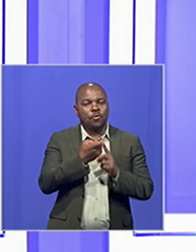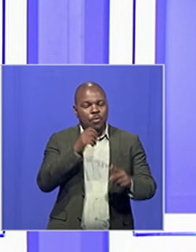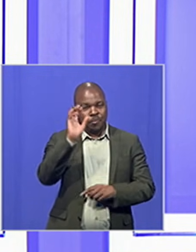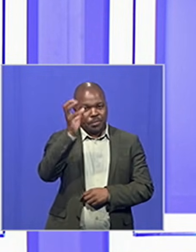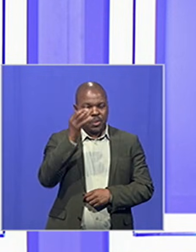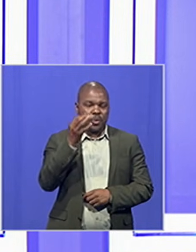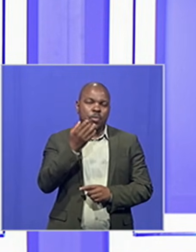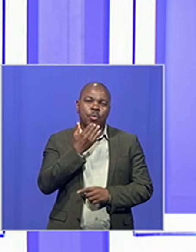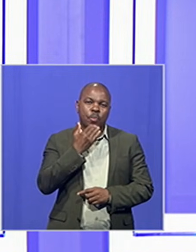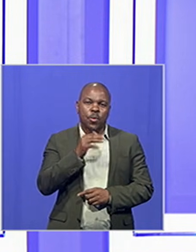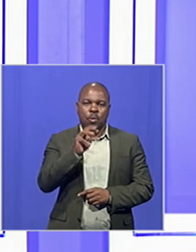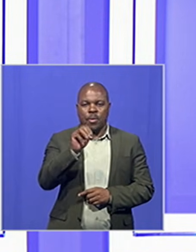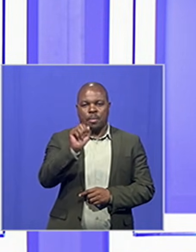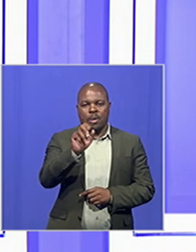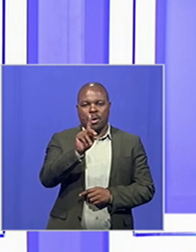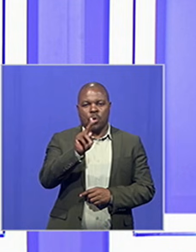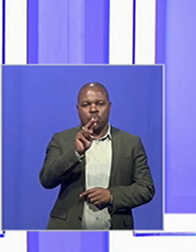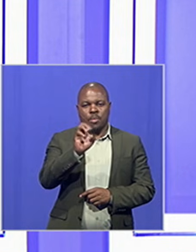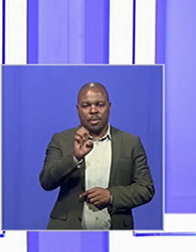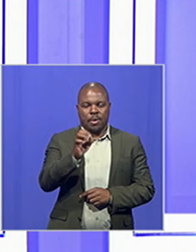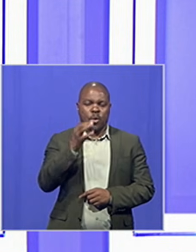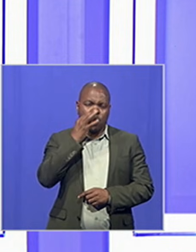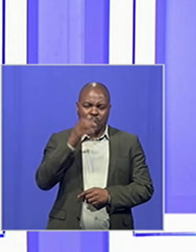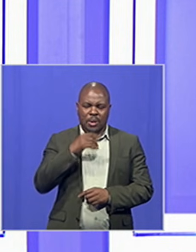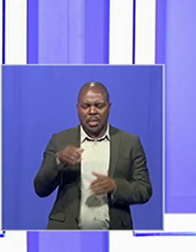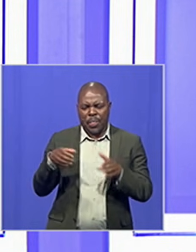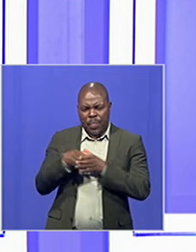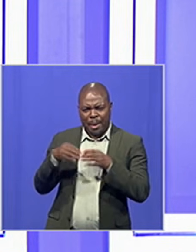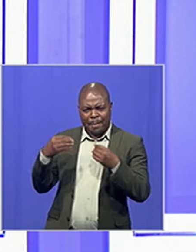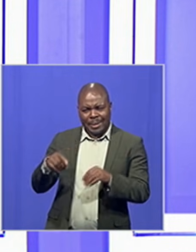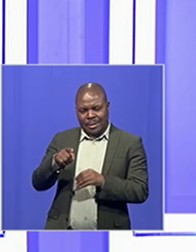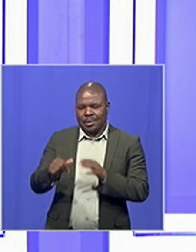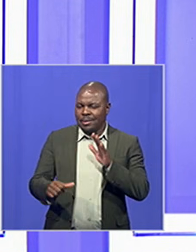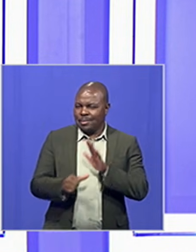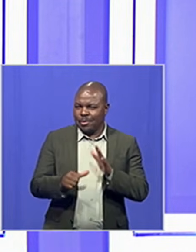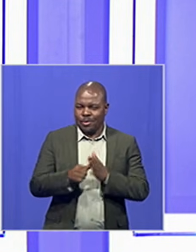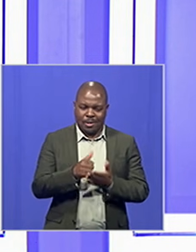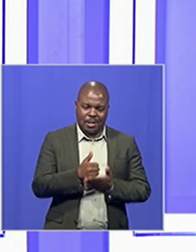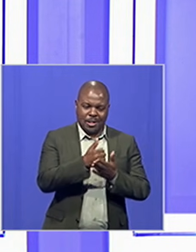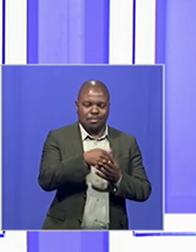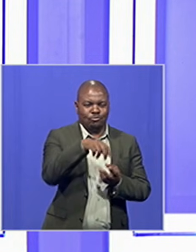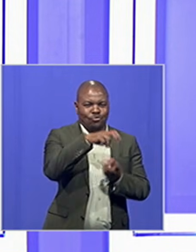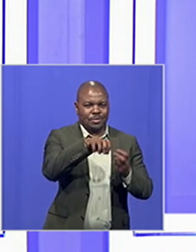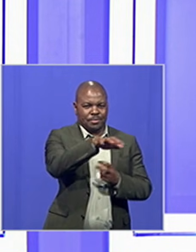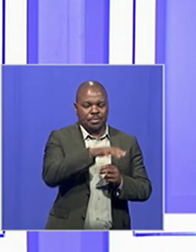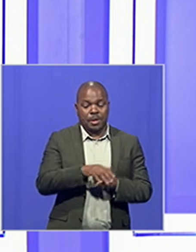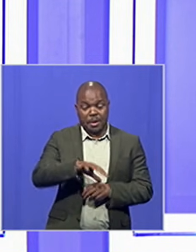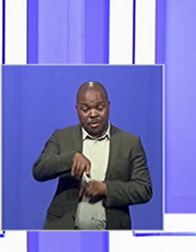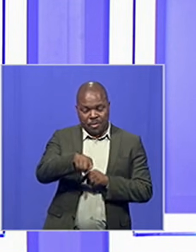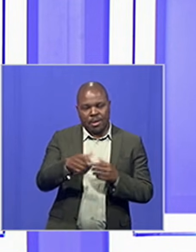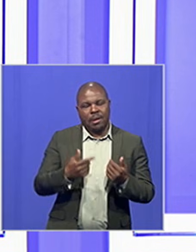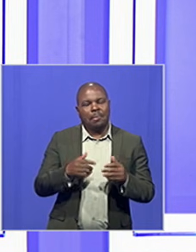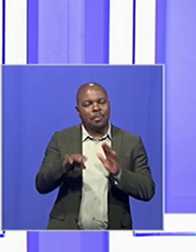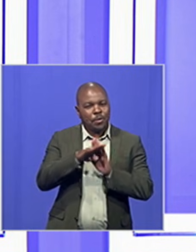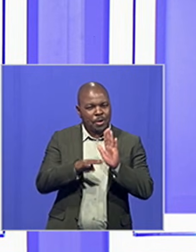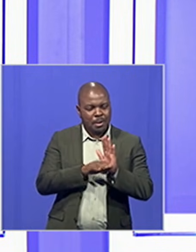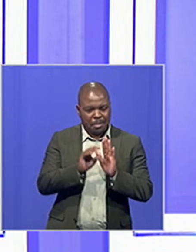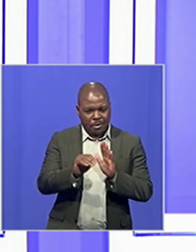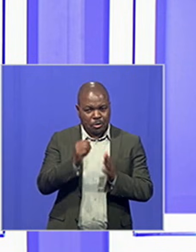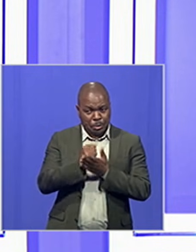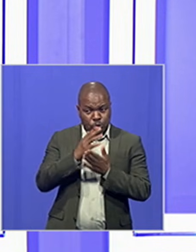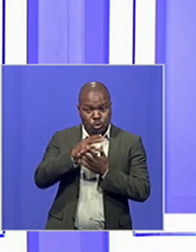re dikgwebo potlana tsa bojanala di botlhokwa mo kgolong ya bodirelo jwa bojanala. Profense e boletsolong la go netefatsa fa bojanala bo